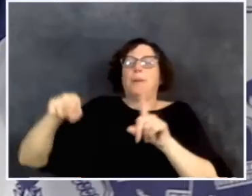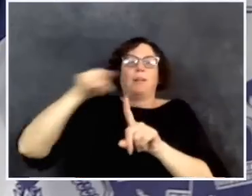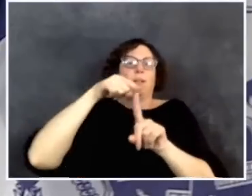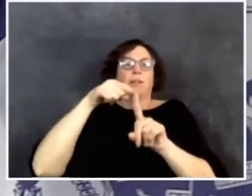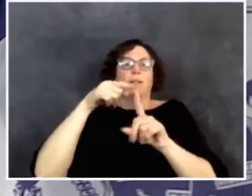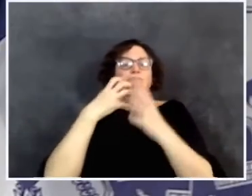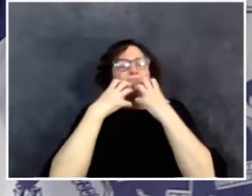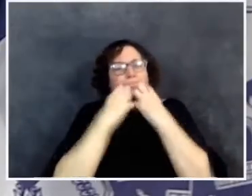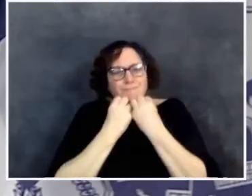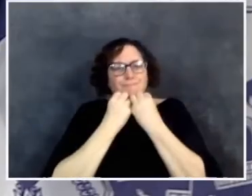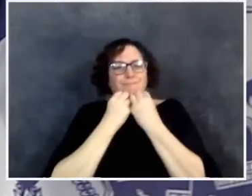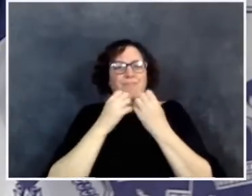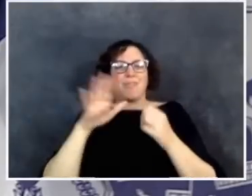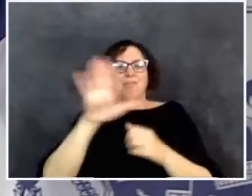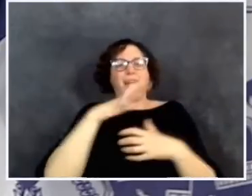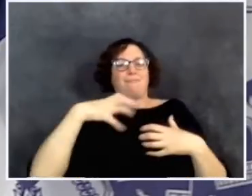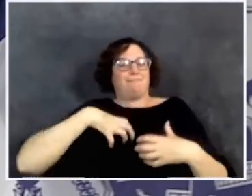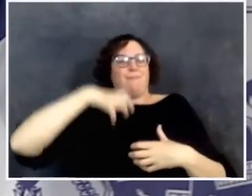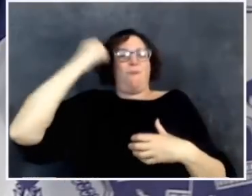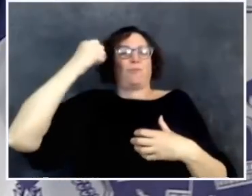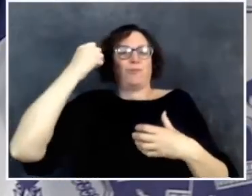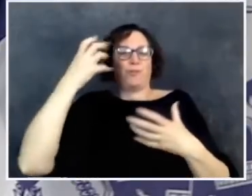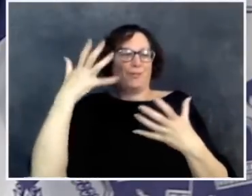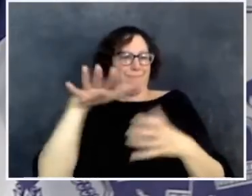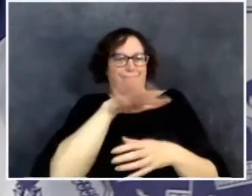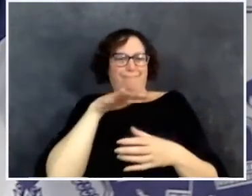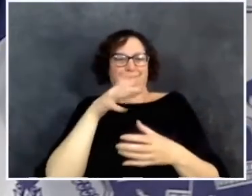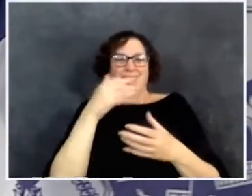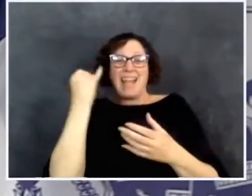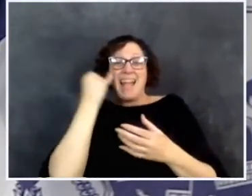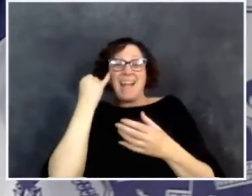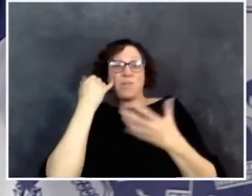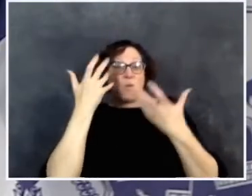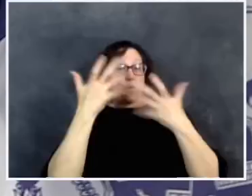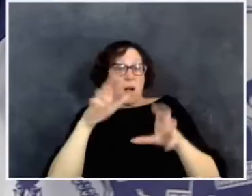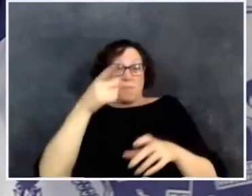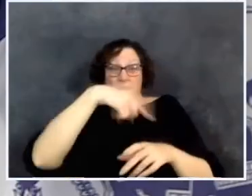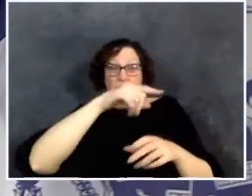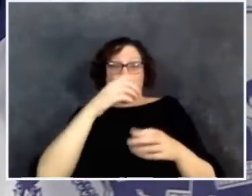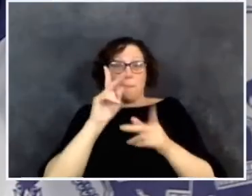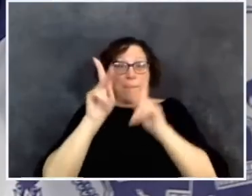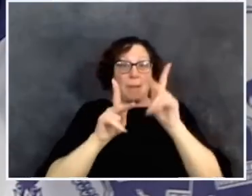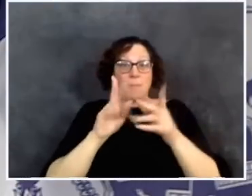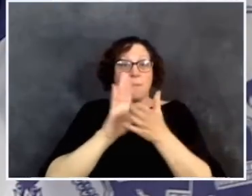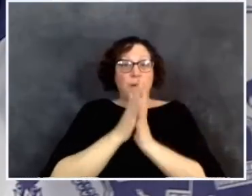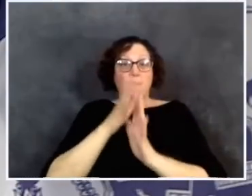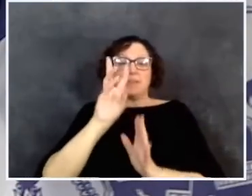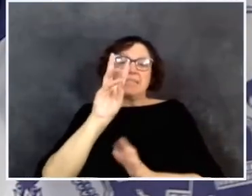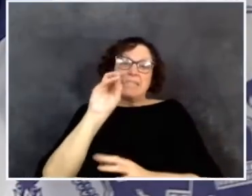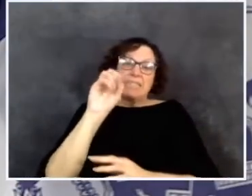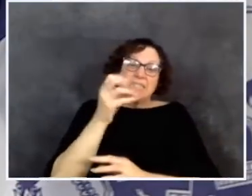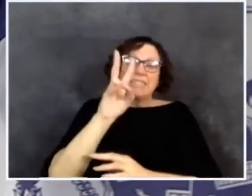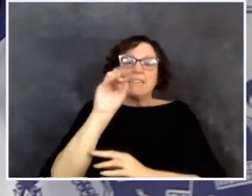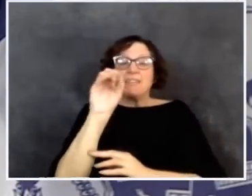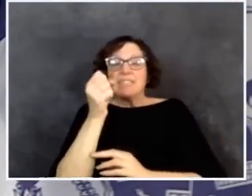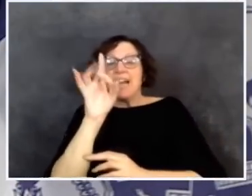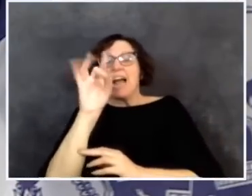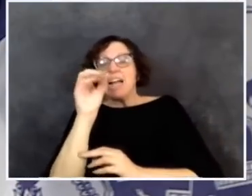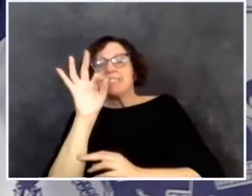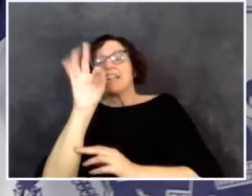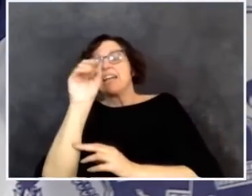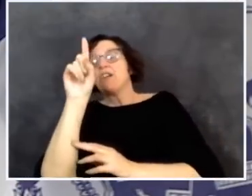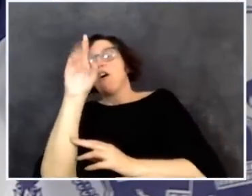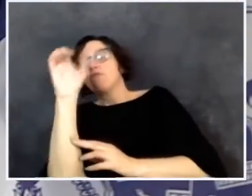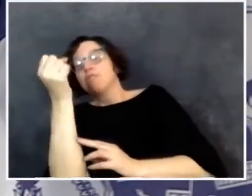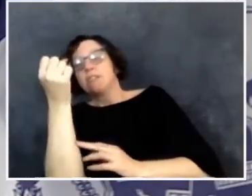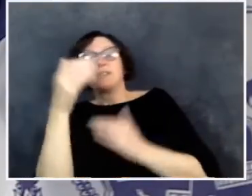70s, 80s, 90s. Those are the people we are supposed to love and honor, but if we don't follow these rules, we're putting them in danger.